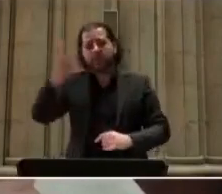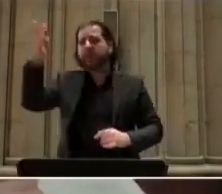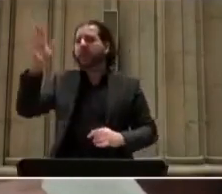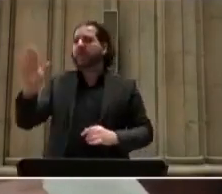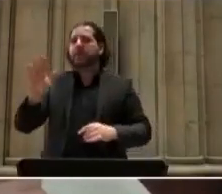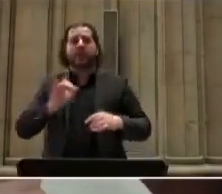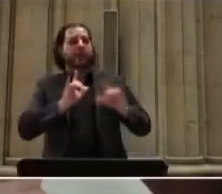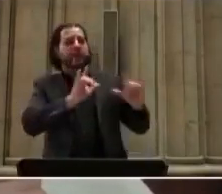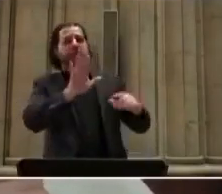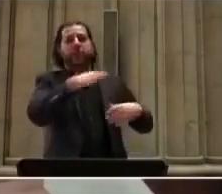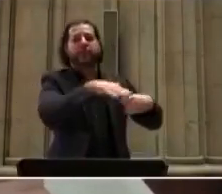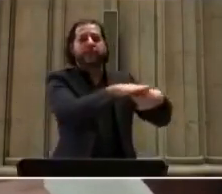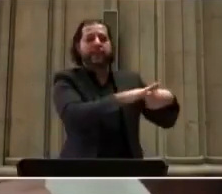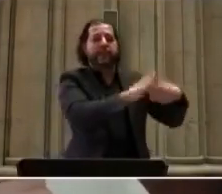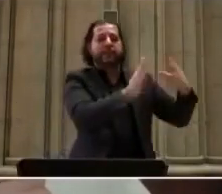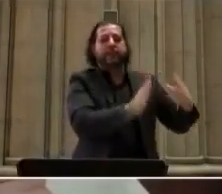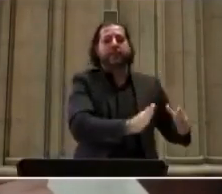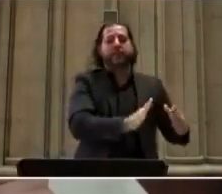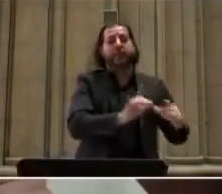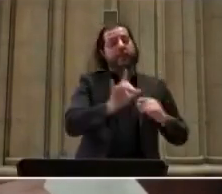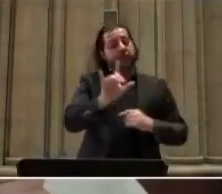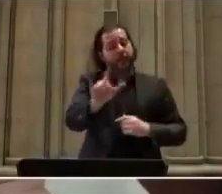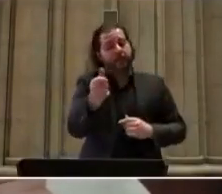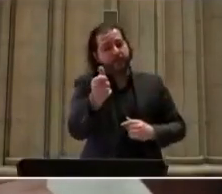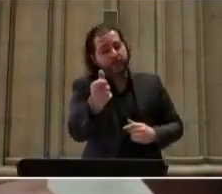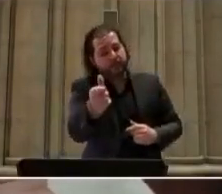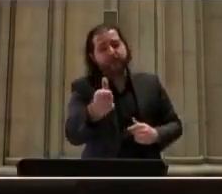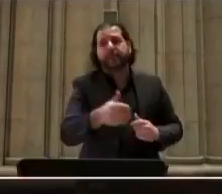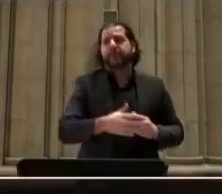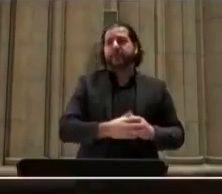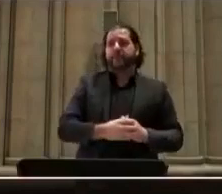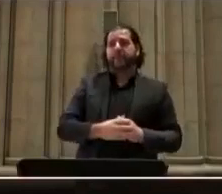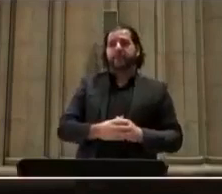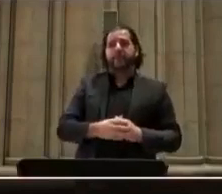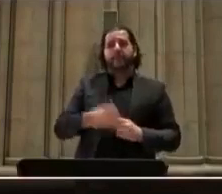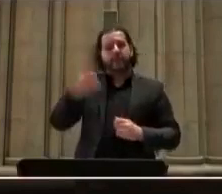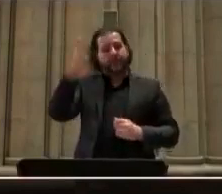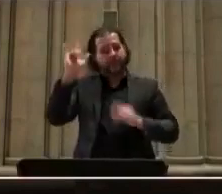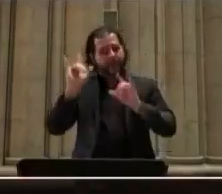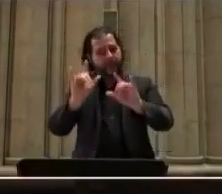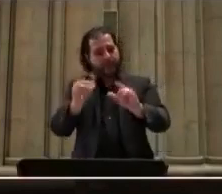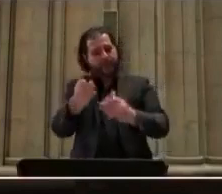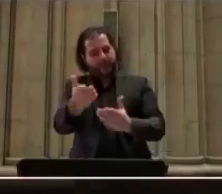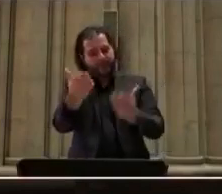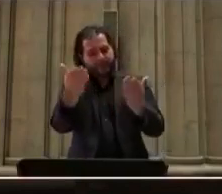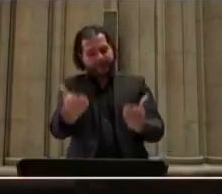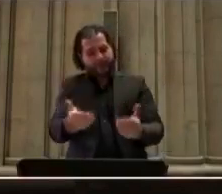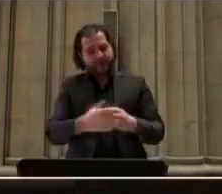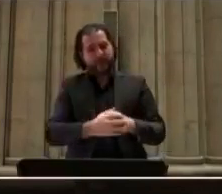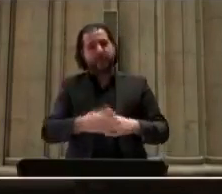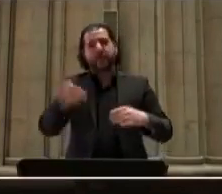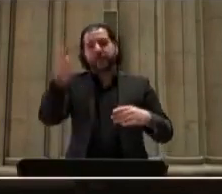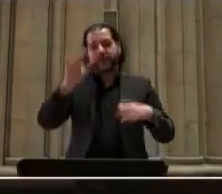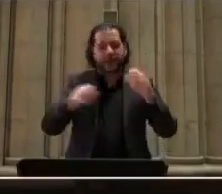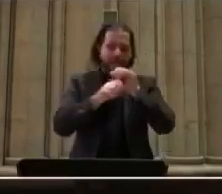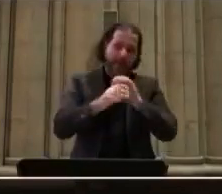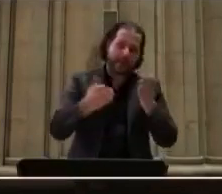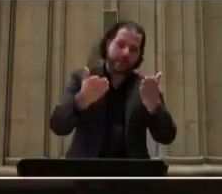Love your neighbor. Love yourself. God love you. God bless